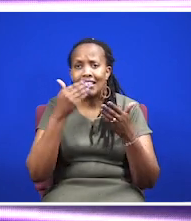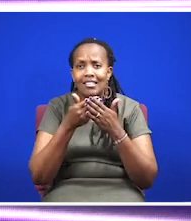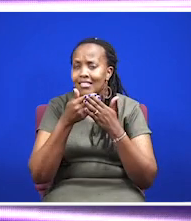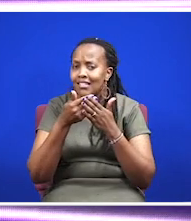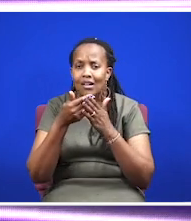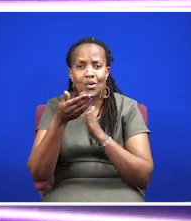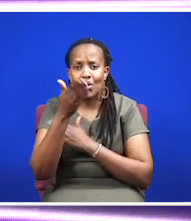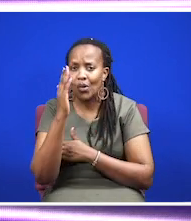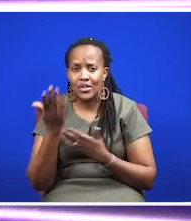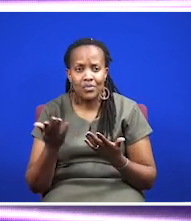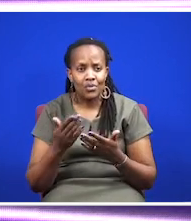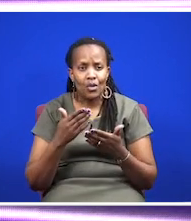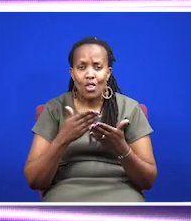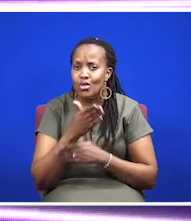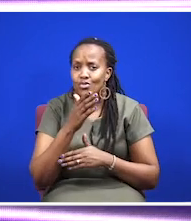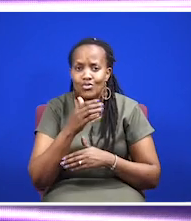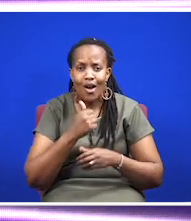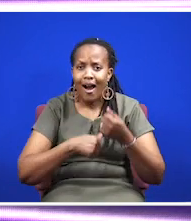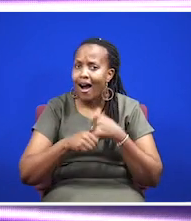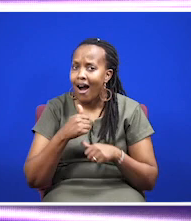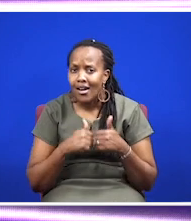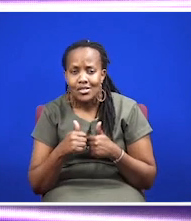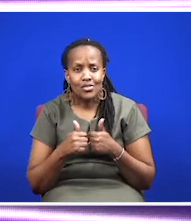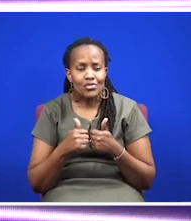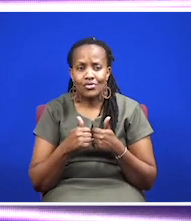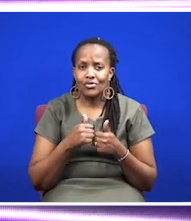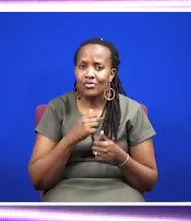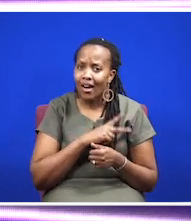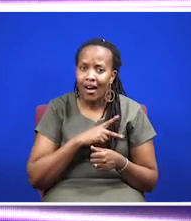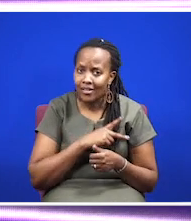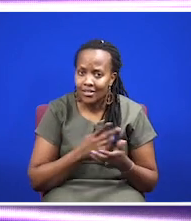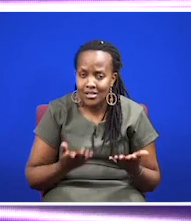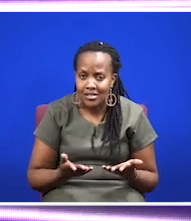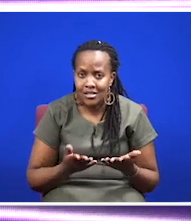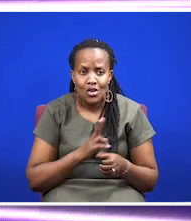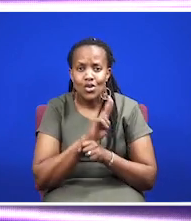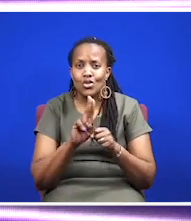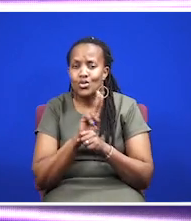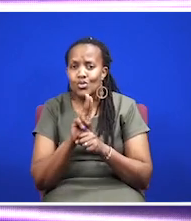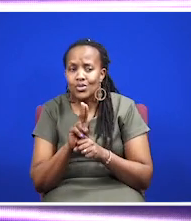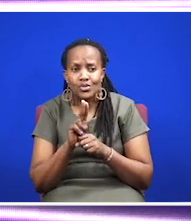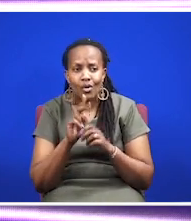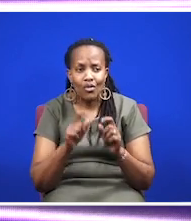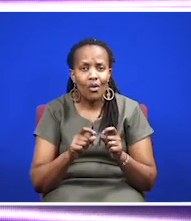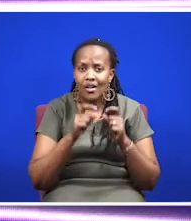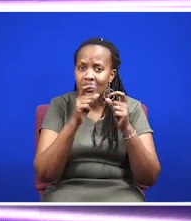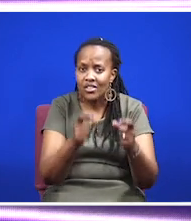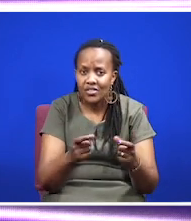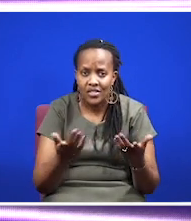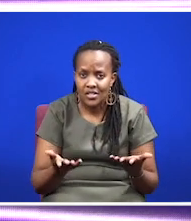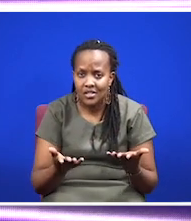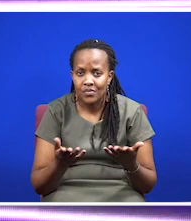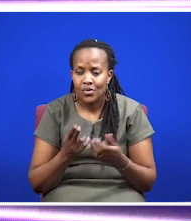acts of kindness to others, by the use of our time, by the use of our talents, by the use of